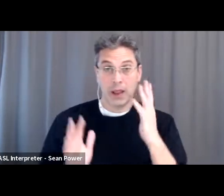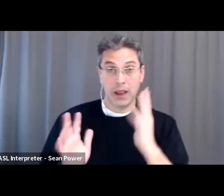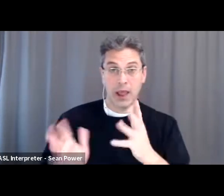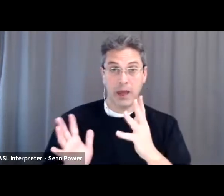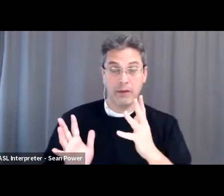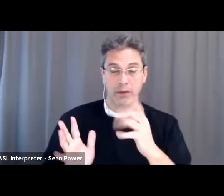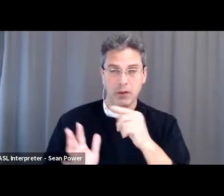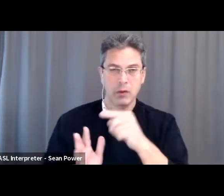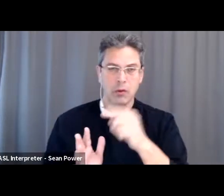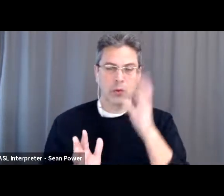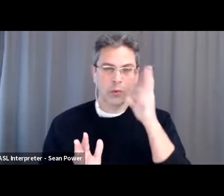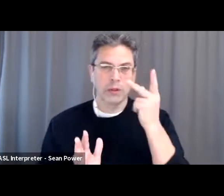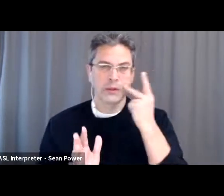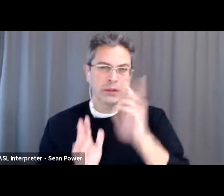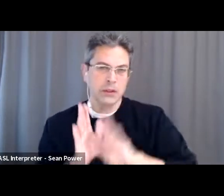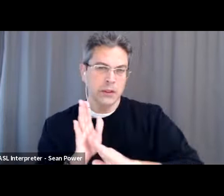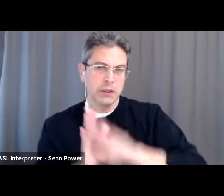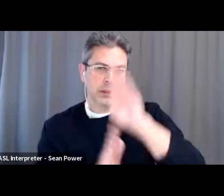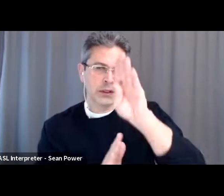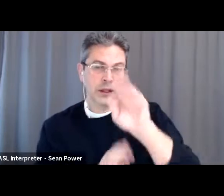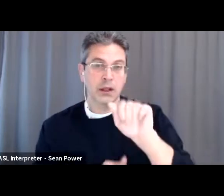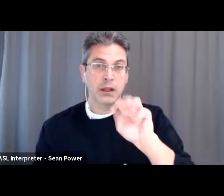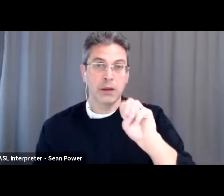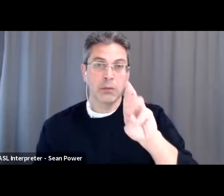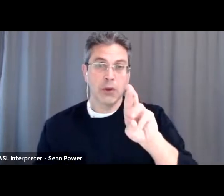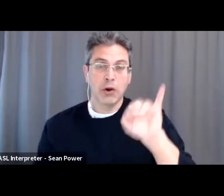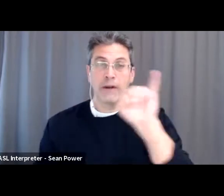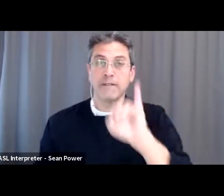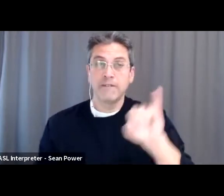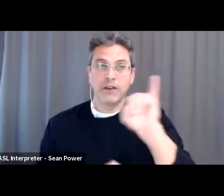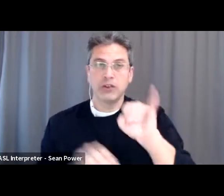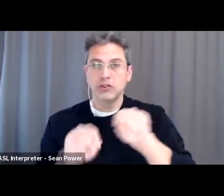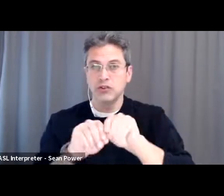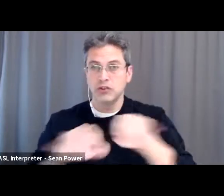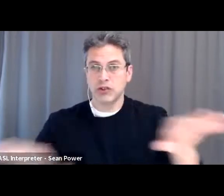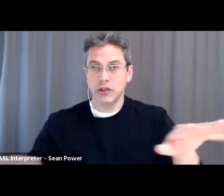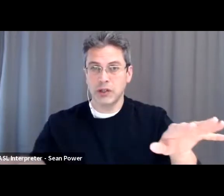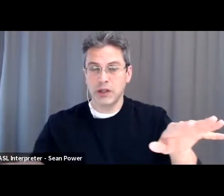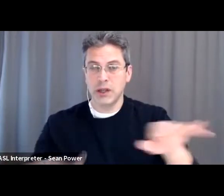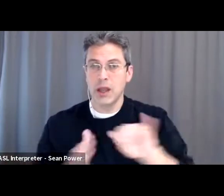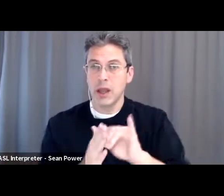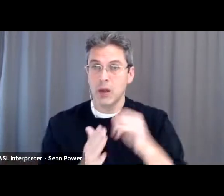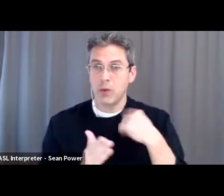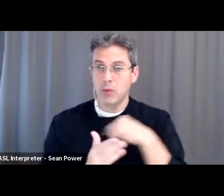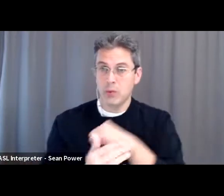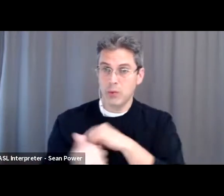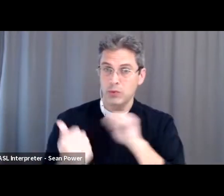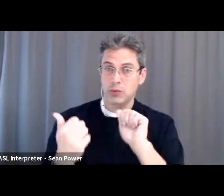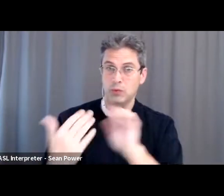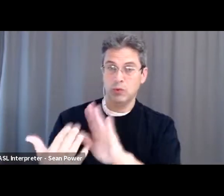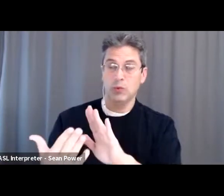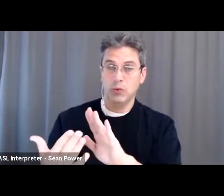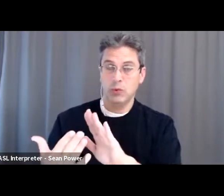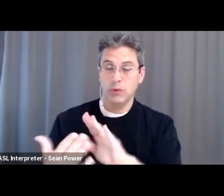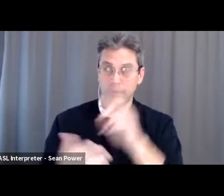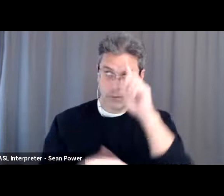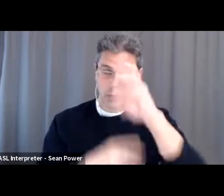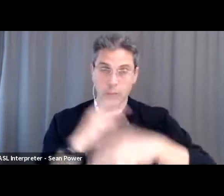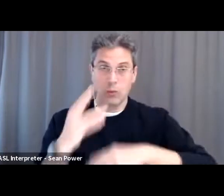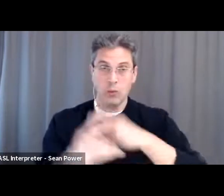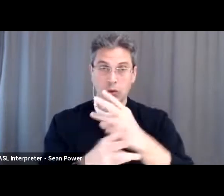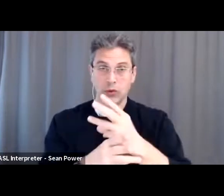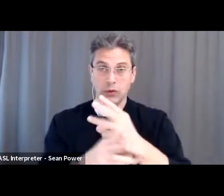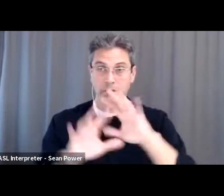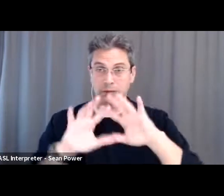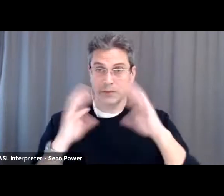in AMR infections. Finding ways to address AMR on a global scale is therefore both